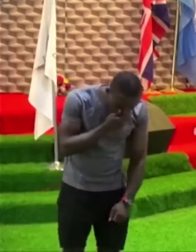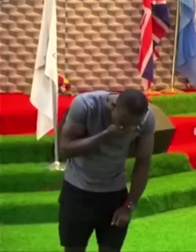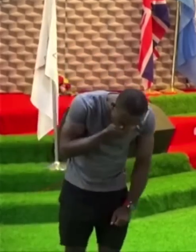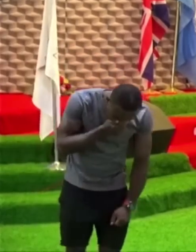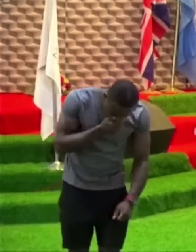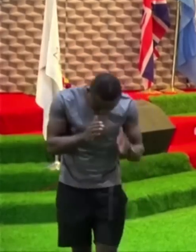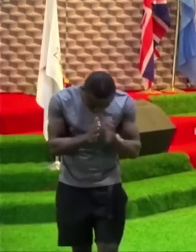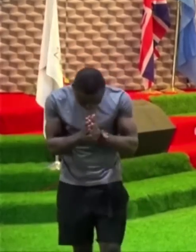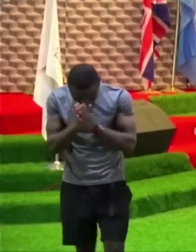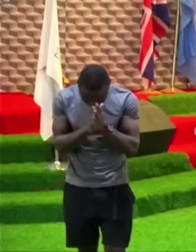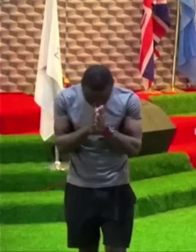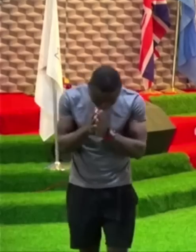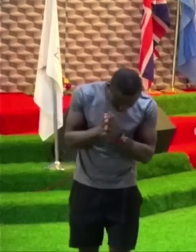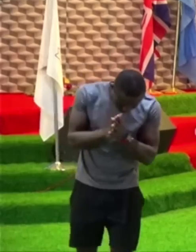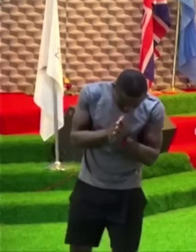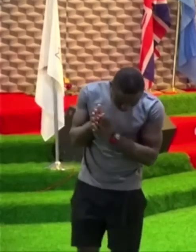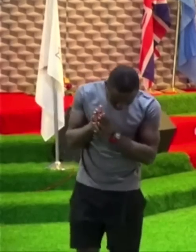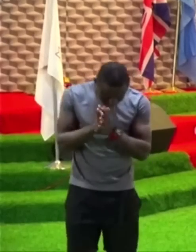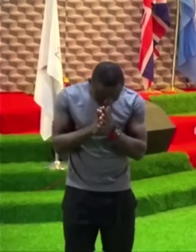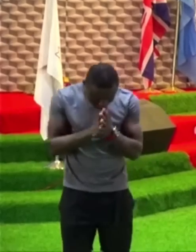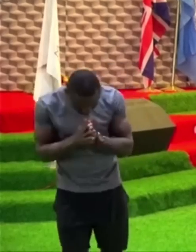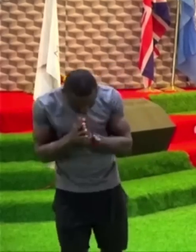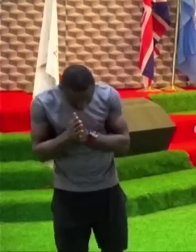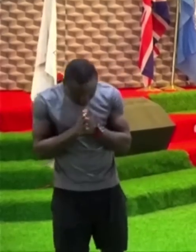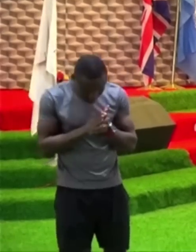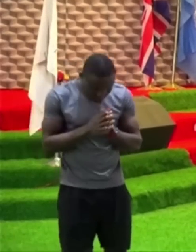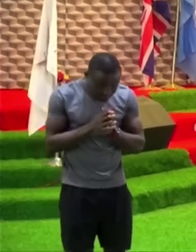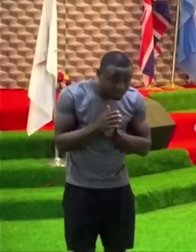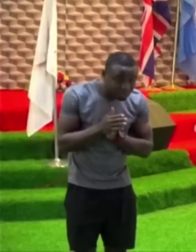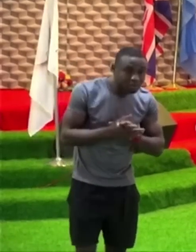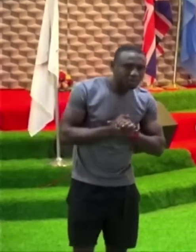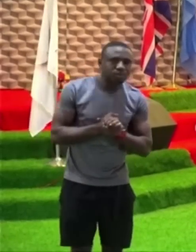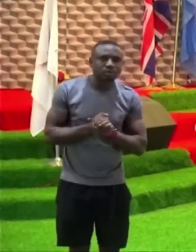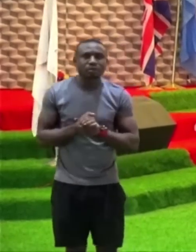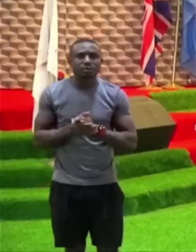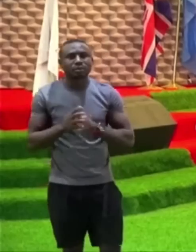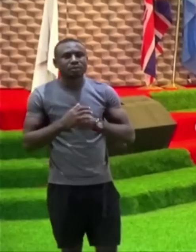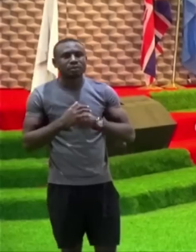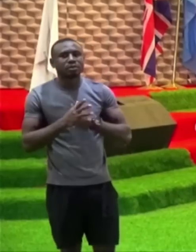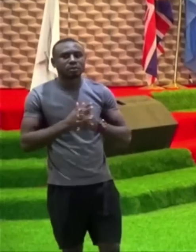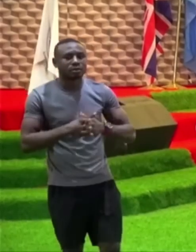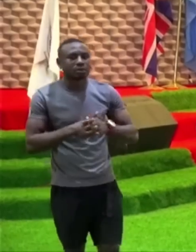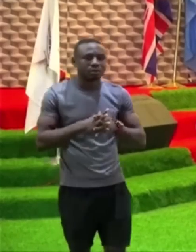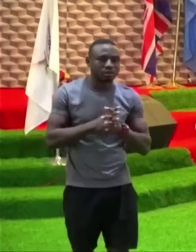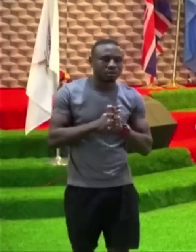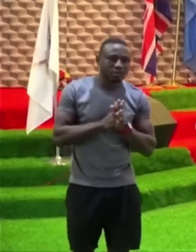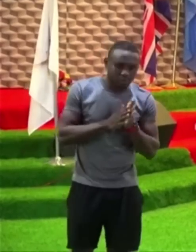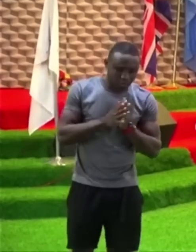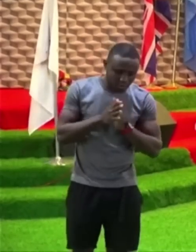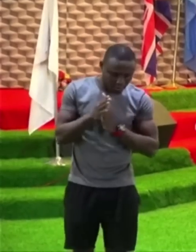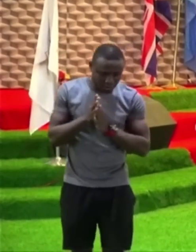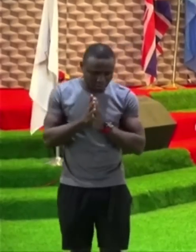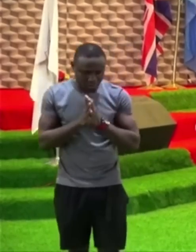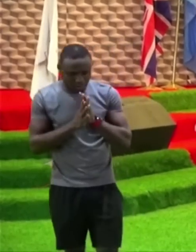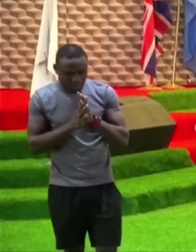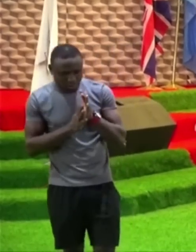agbara mo wa fi di olamore. I use it to uphold you. In the name of the Father. Si Baba. In the name of the Son.